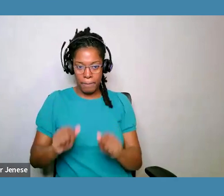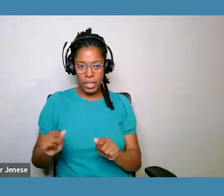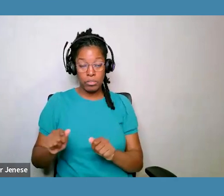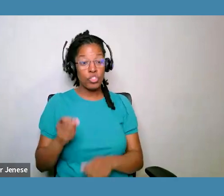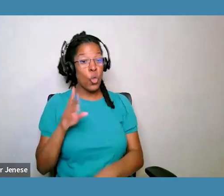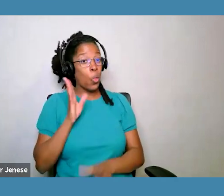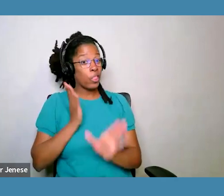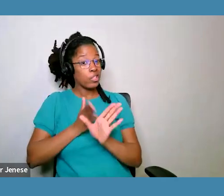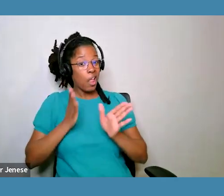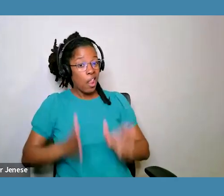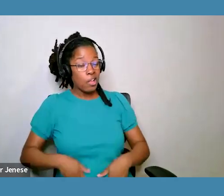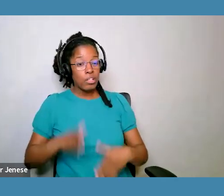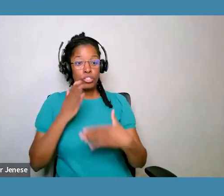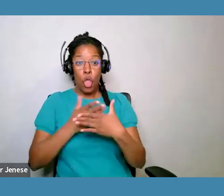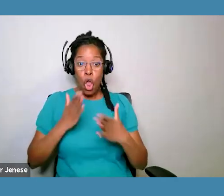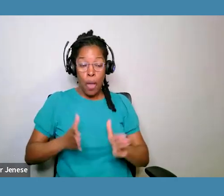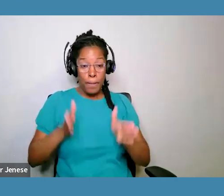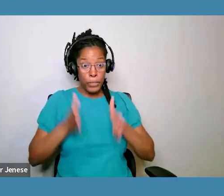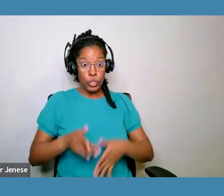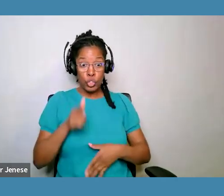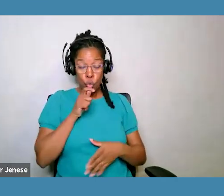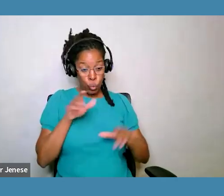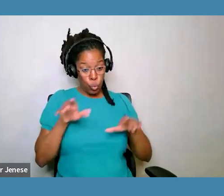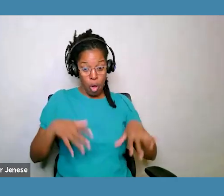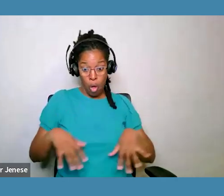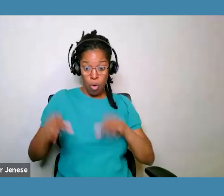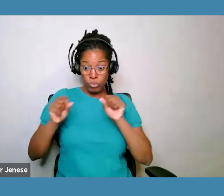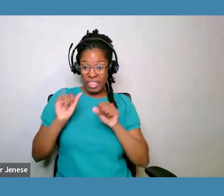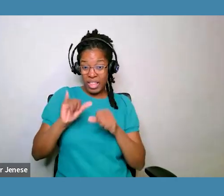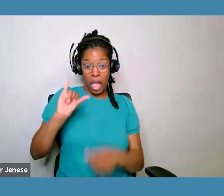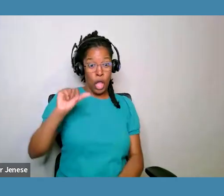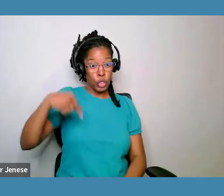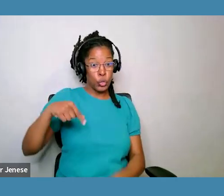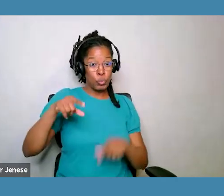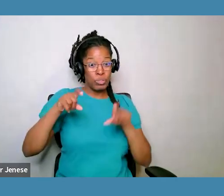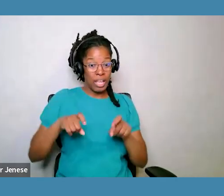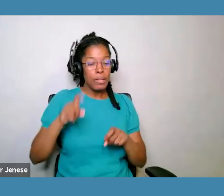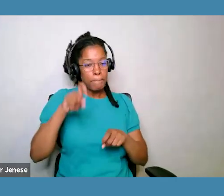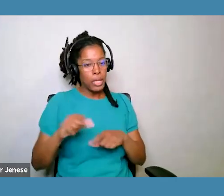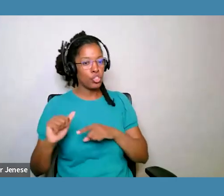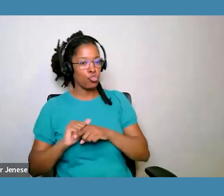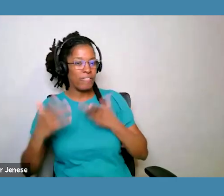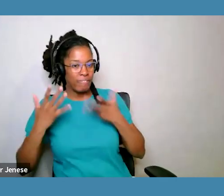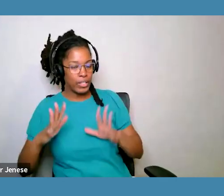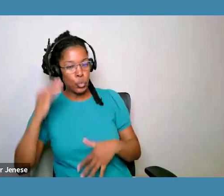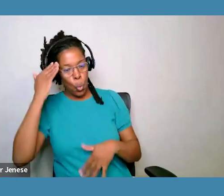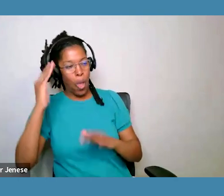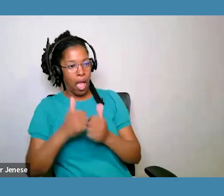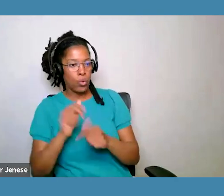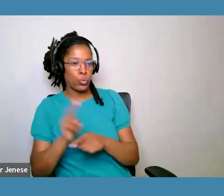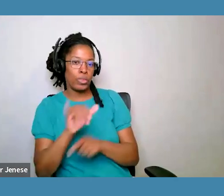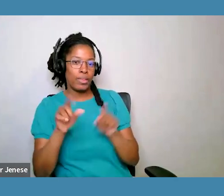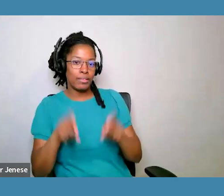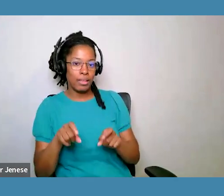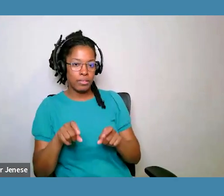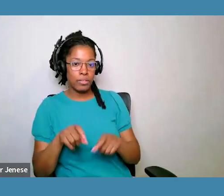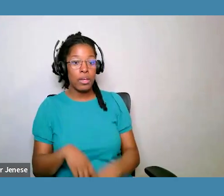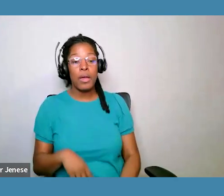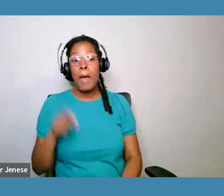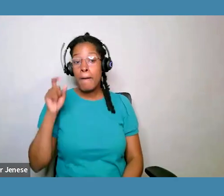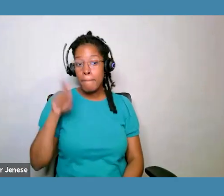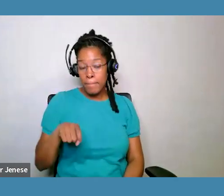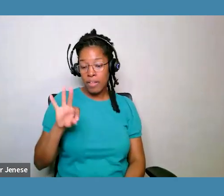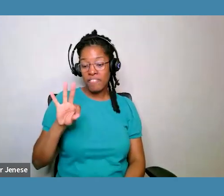using the IQ test, needs to be trained in how to use that particular test. And it has to be a Florida licensed